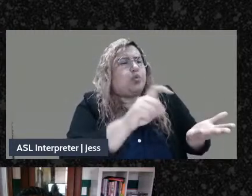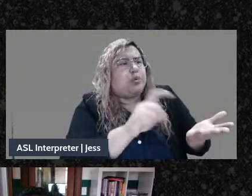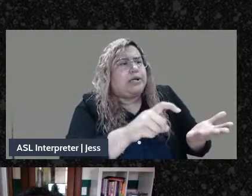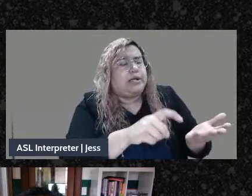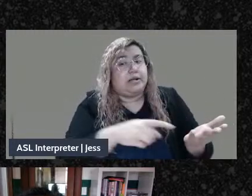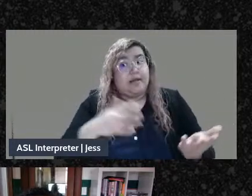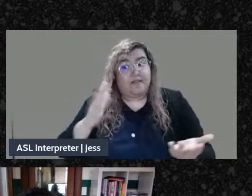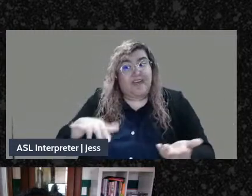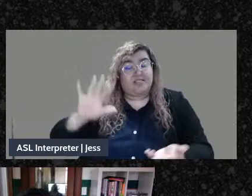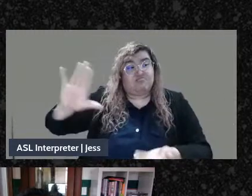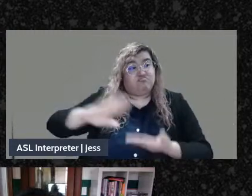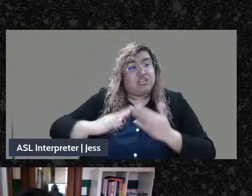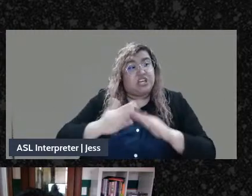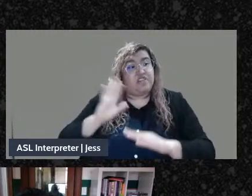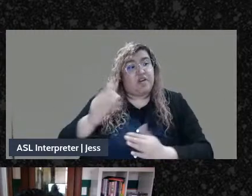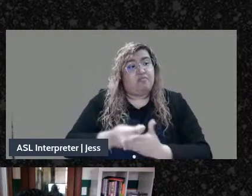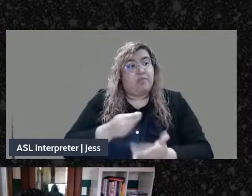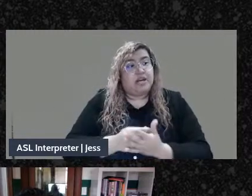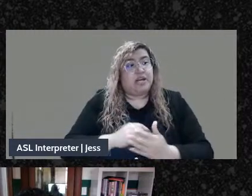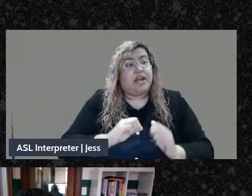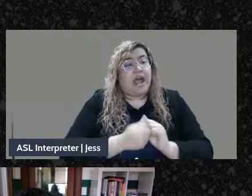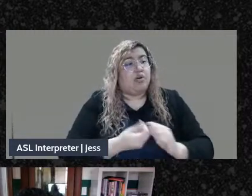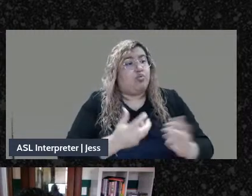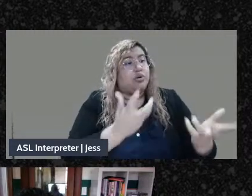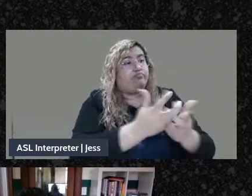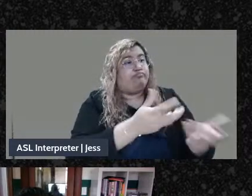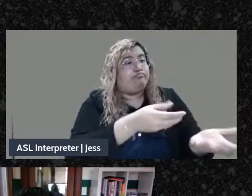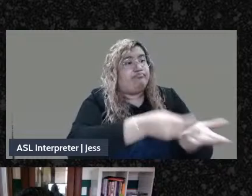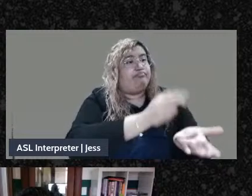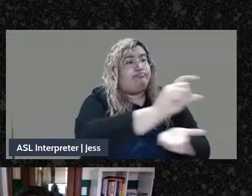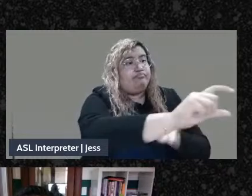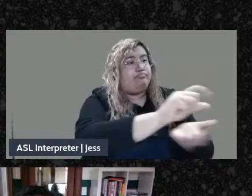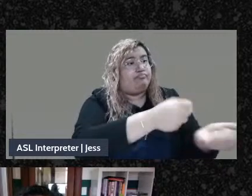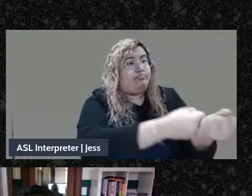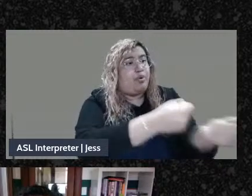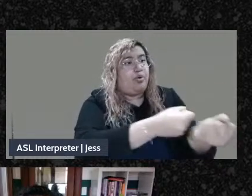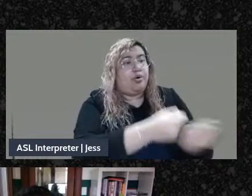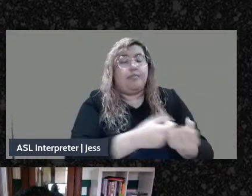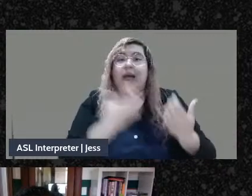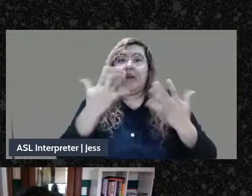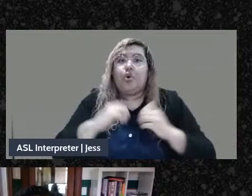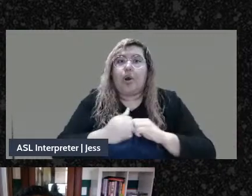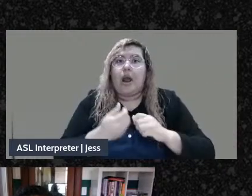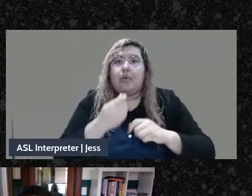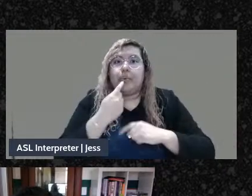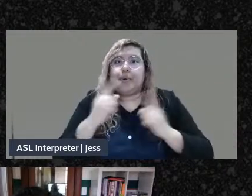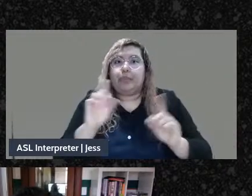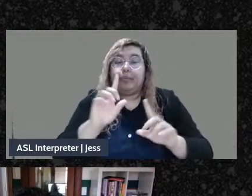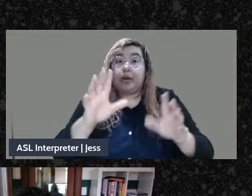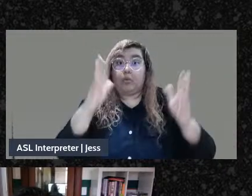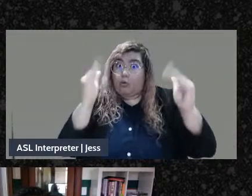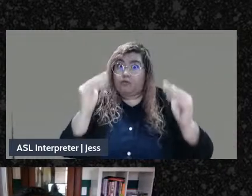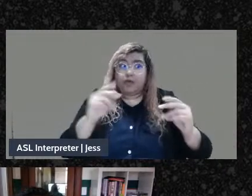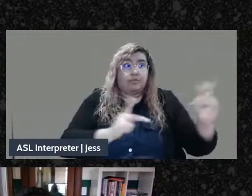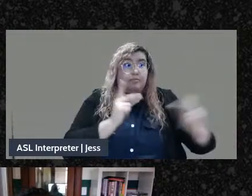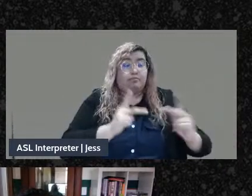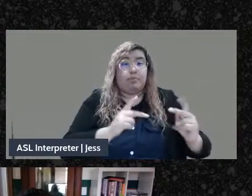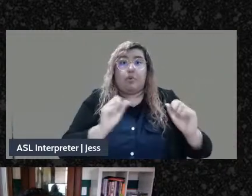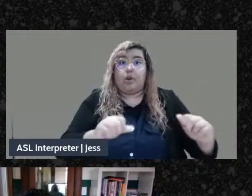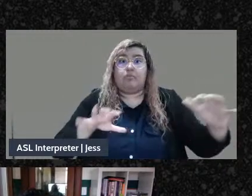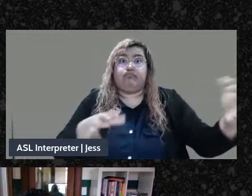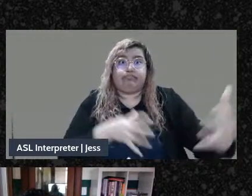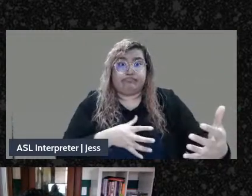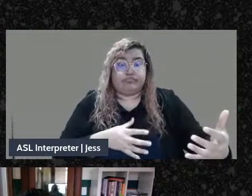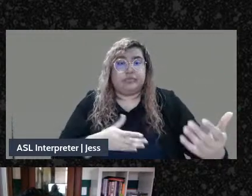money? And also like, I don't know if it's going to work, but I do know that like folks are going to come together, I hope, are going to meet each other, are going to